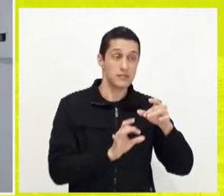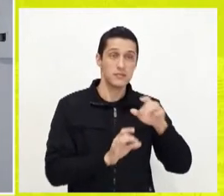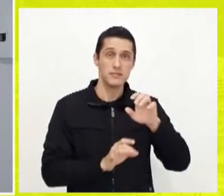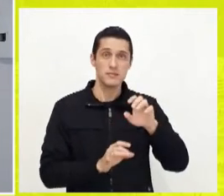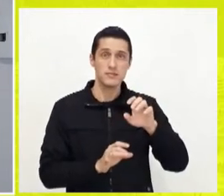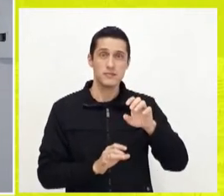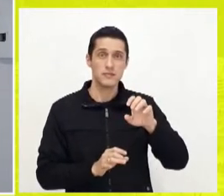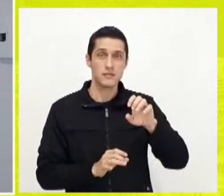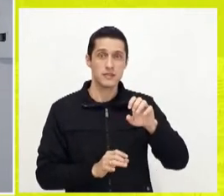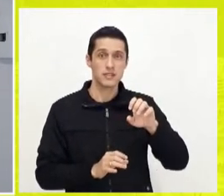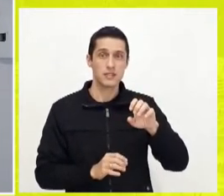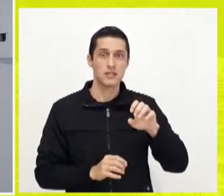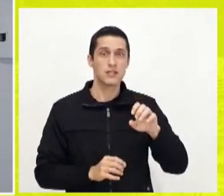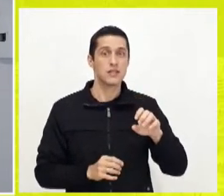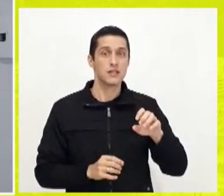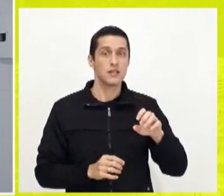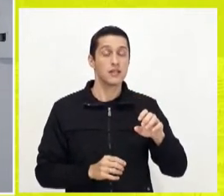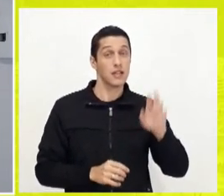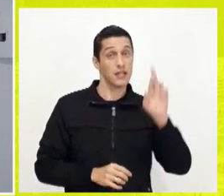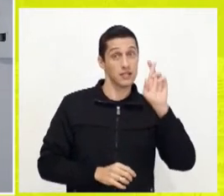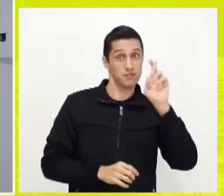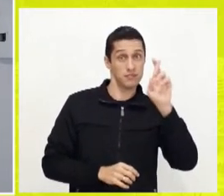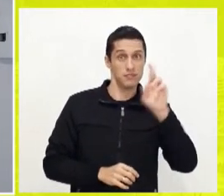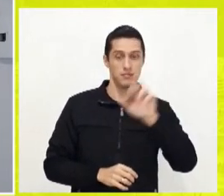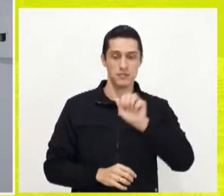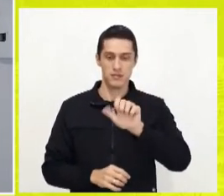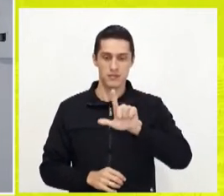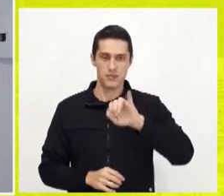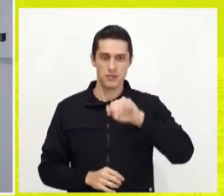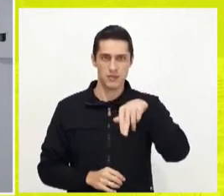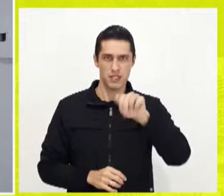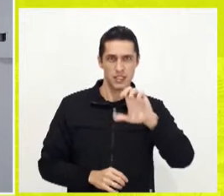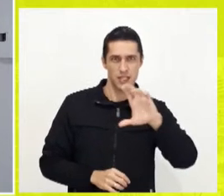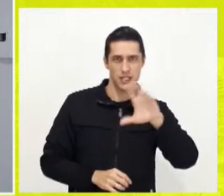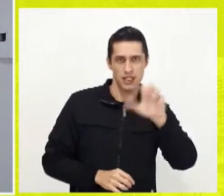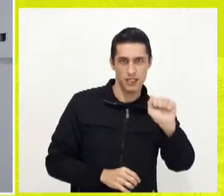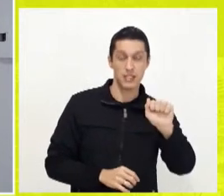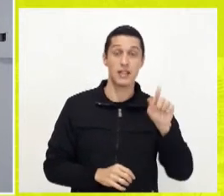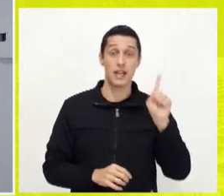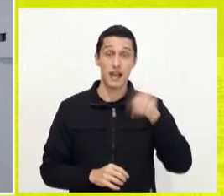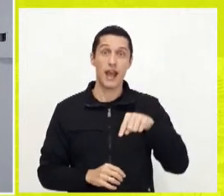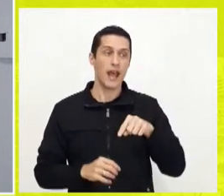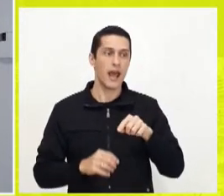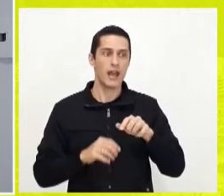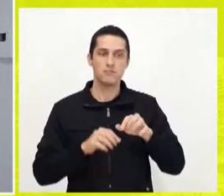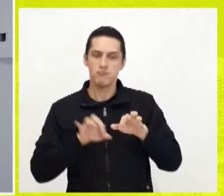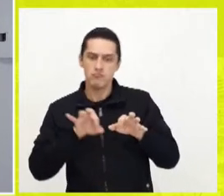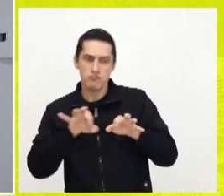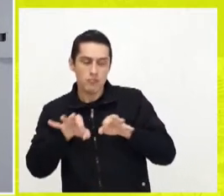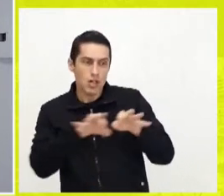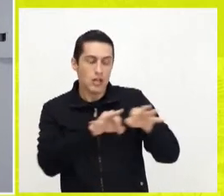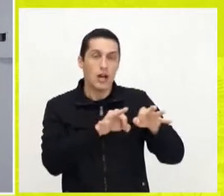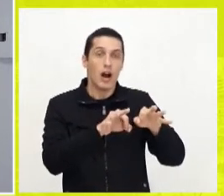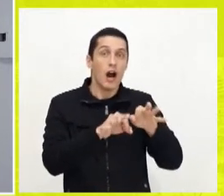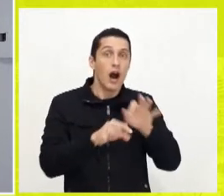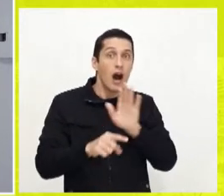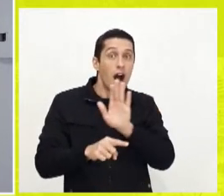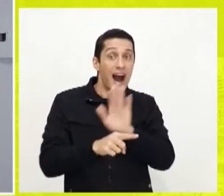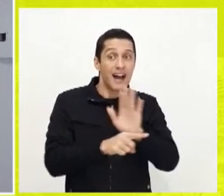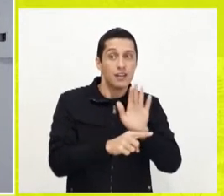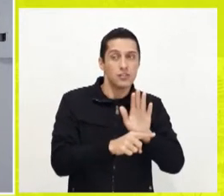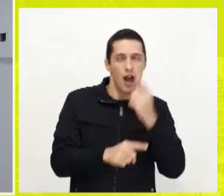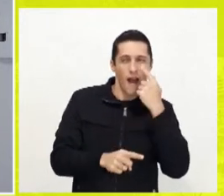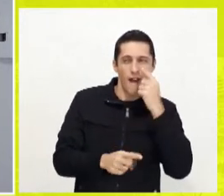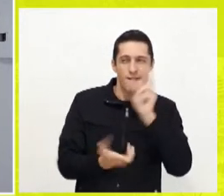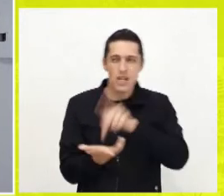2021 and she coordinated the uh coronavirus fact alliance the biggest collaborative fact-checking